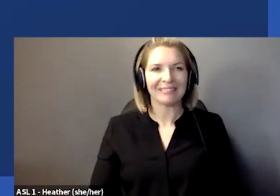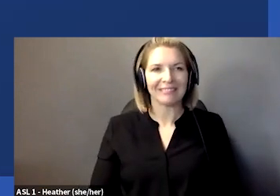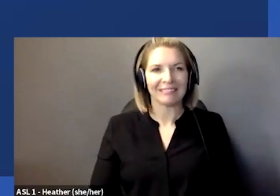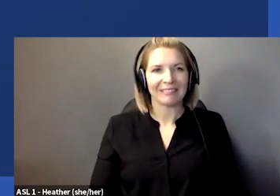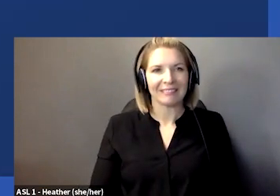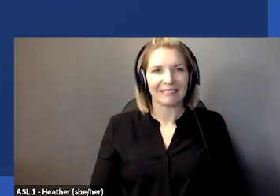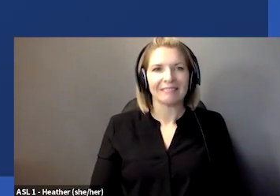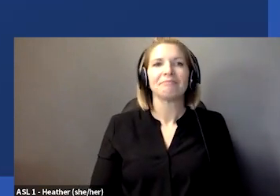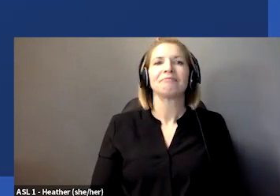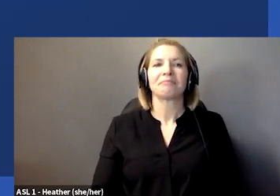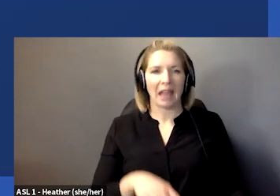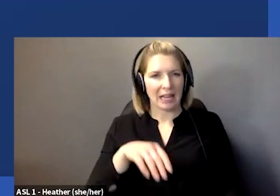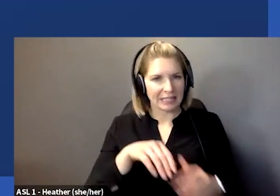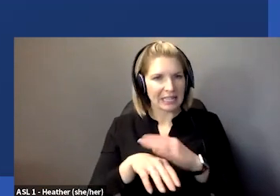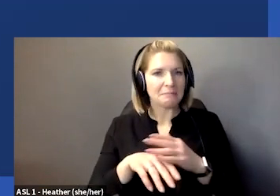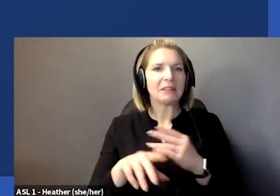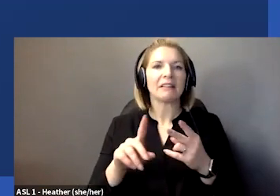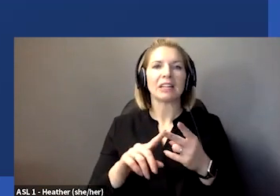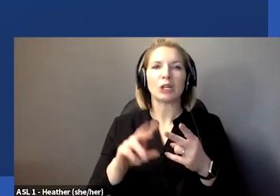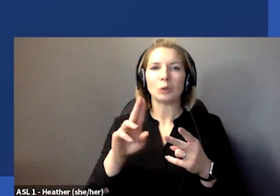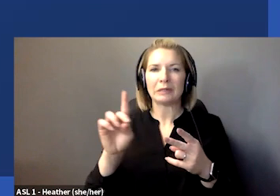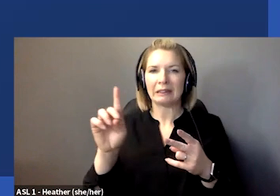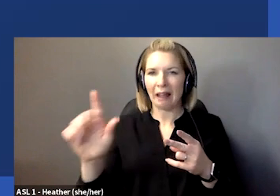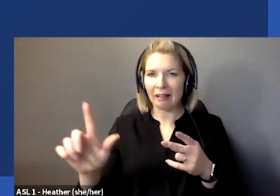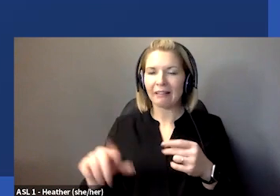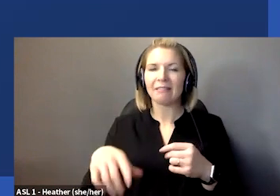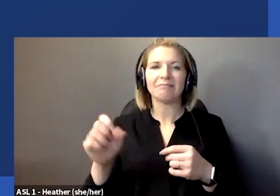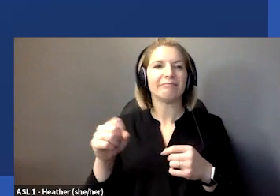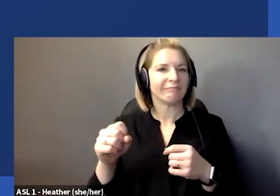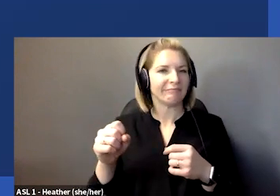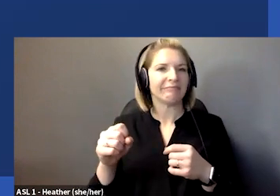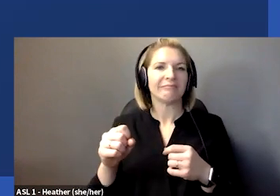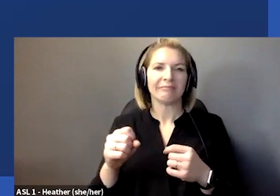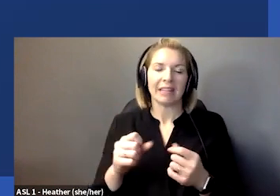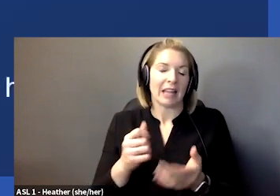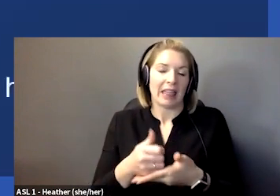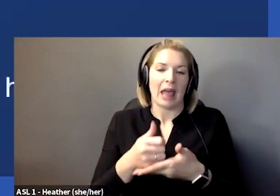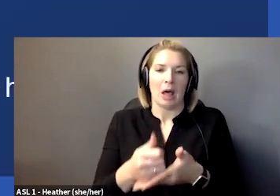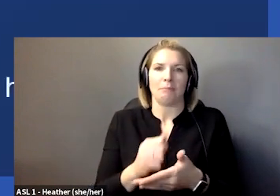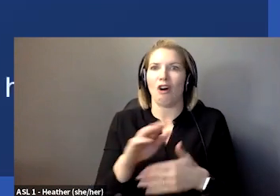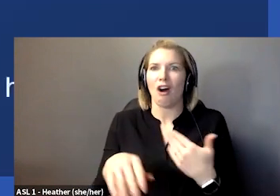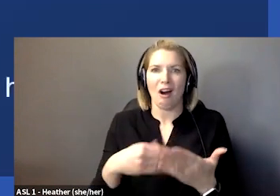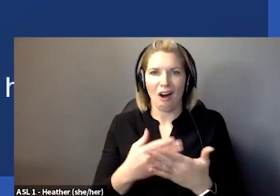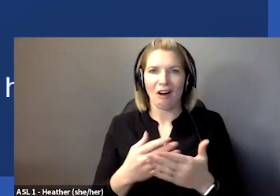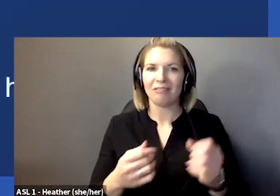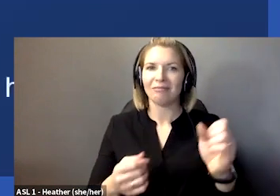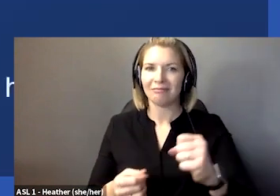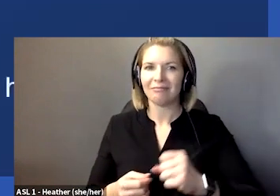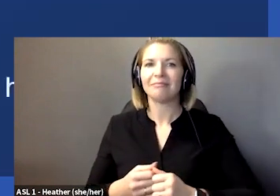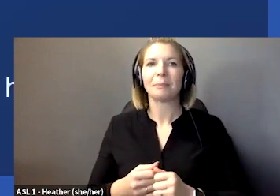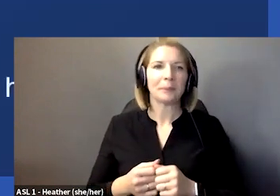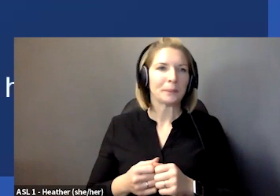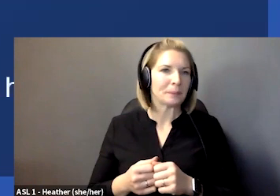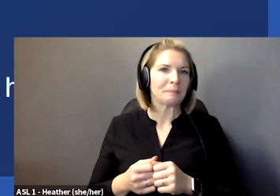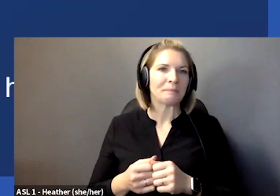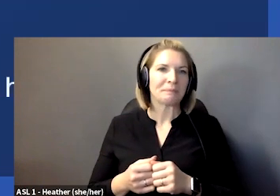Accessibility, universal design, help everyone. And that could be the biggest bang for buck. The economic